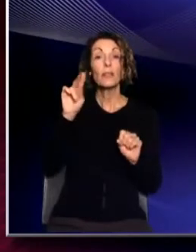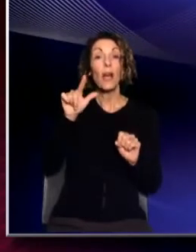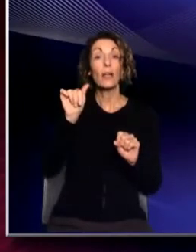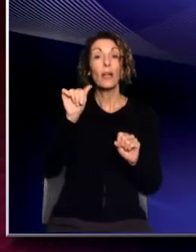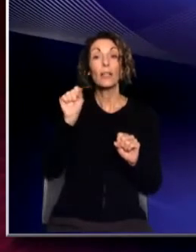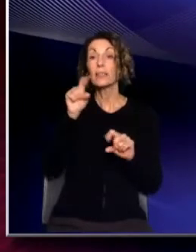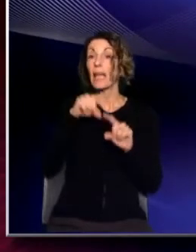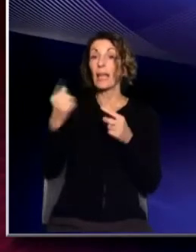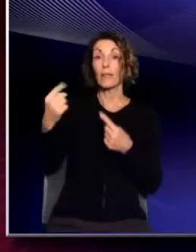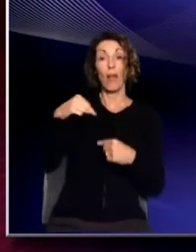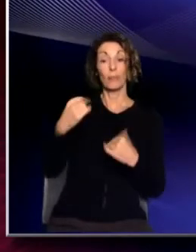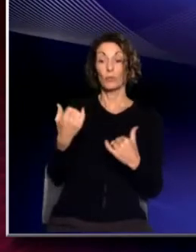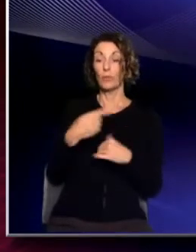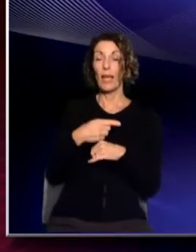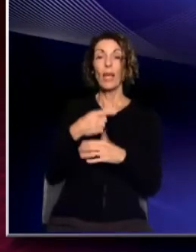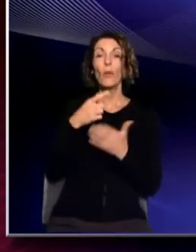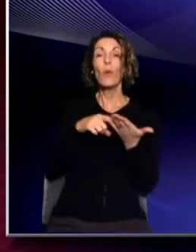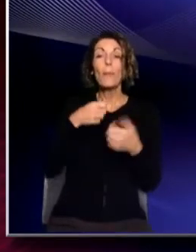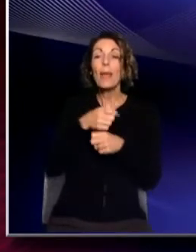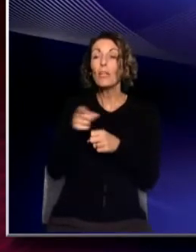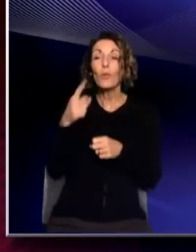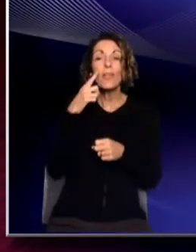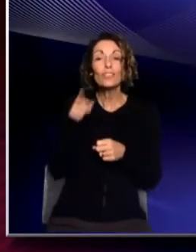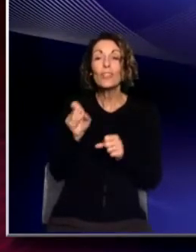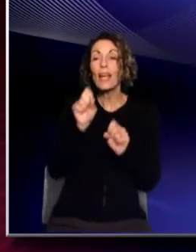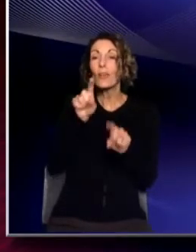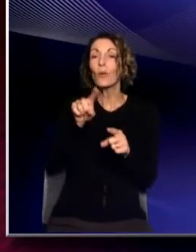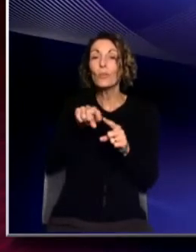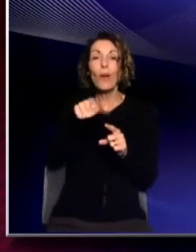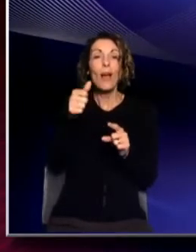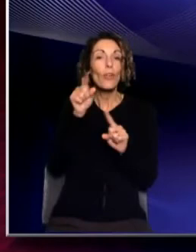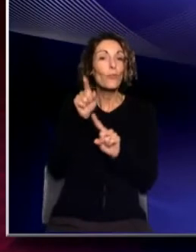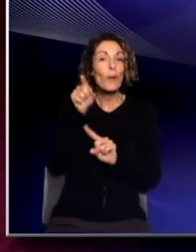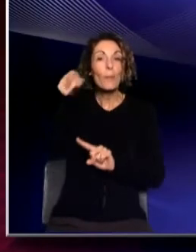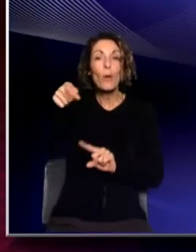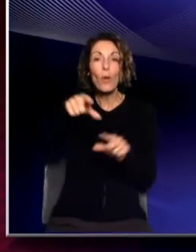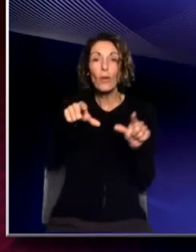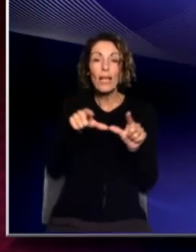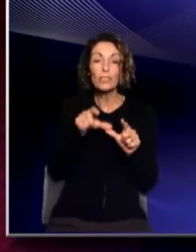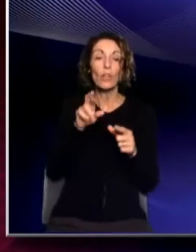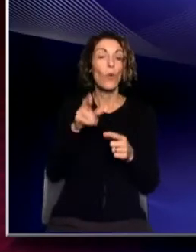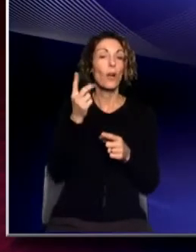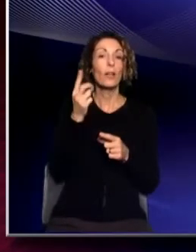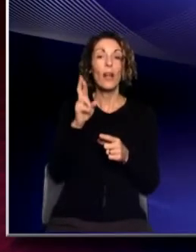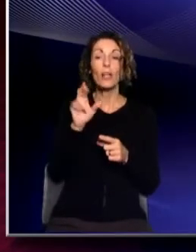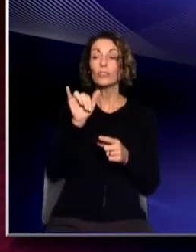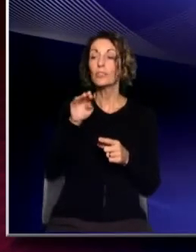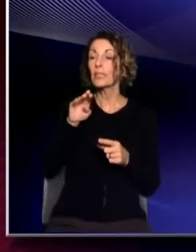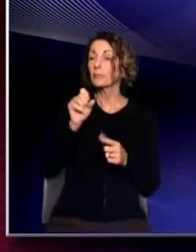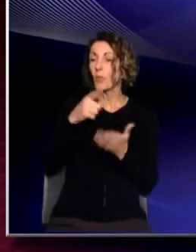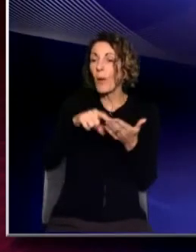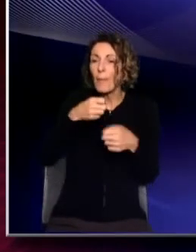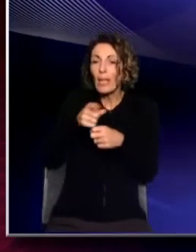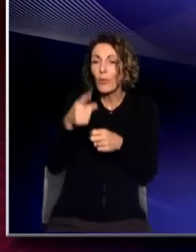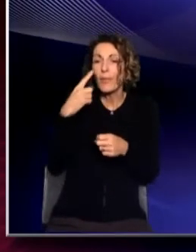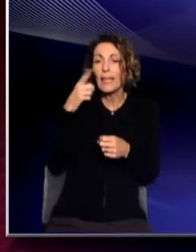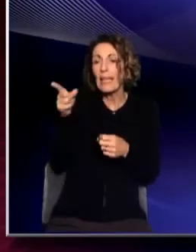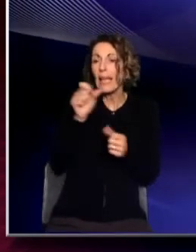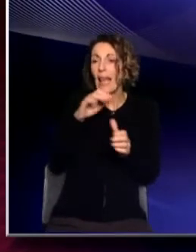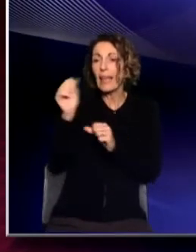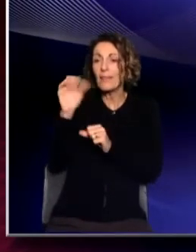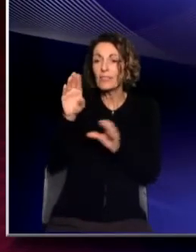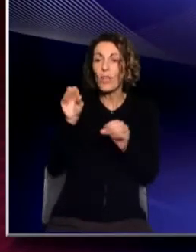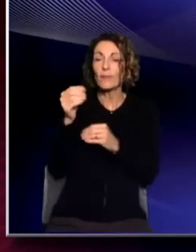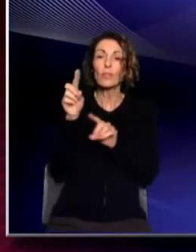couldn't get here today, what makes you think she could get to some other remote location? Or Dr. Sims, what makes you think he could leave his office and get to some other